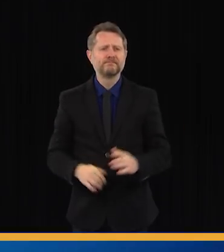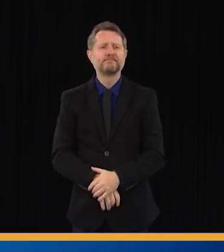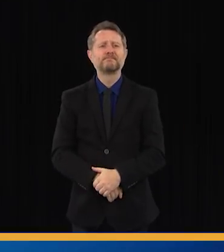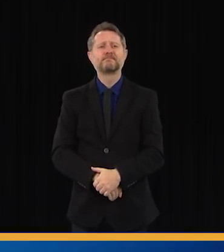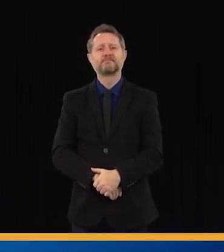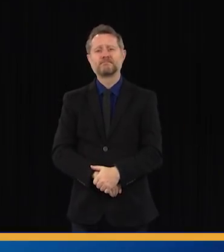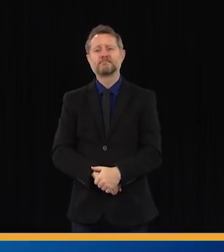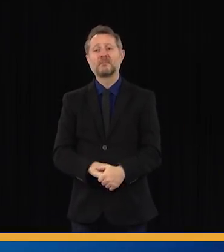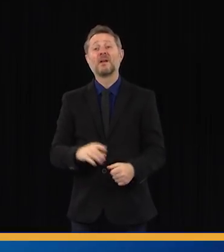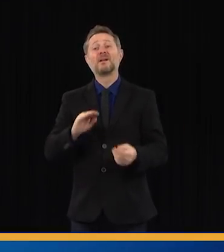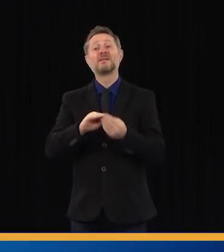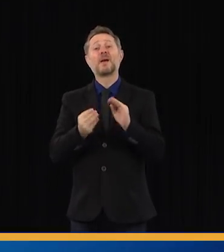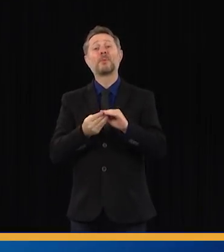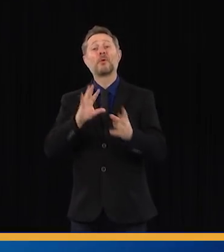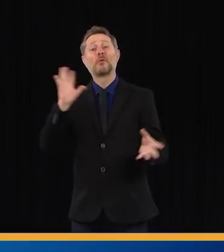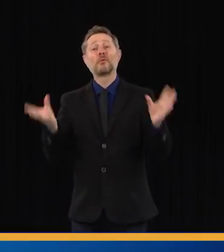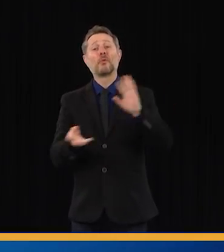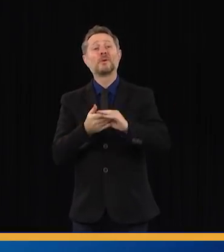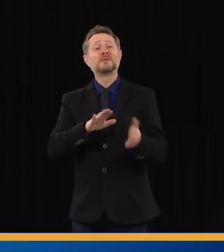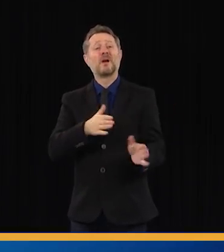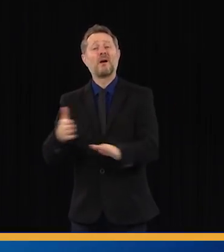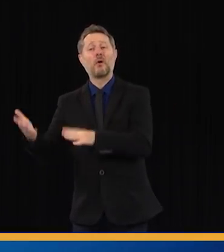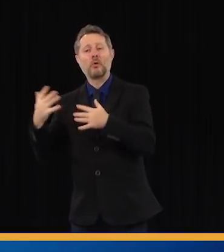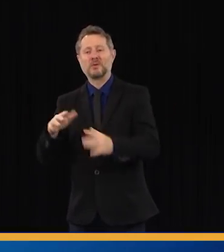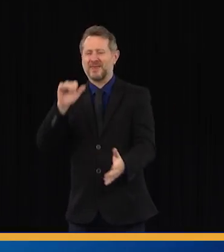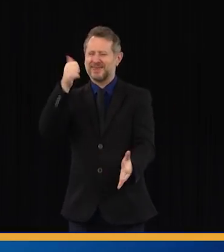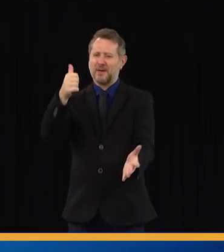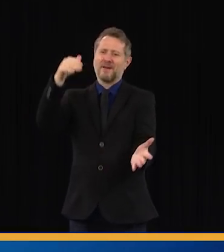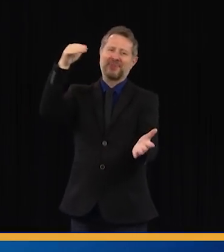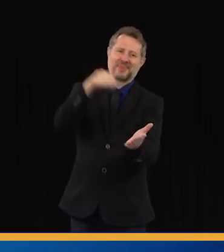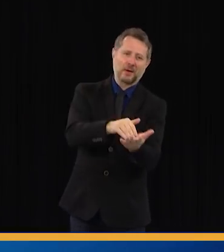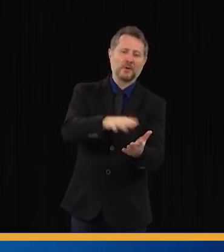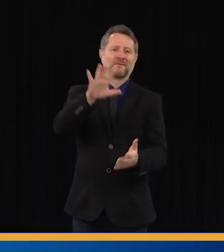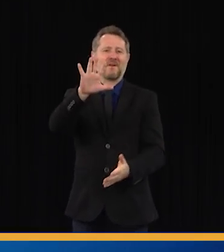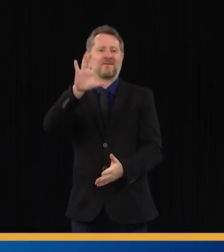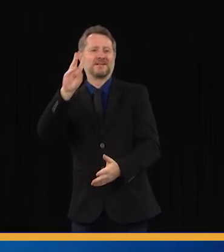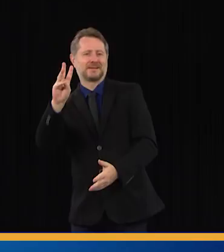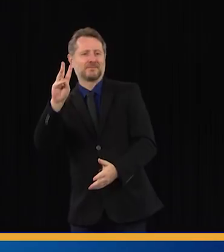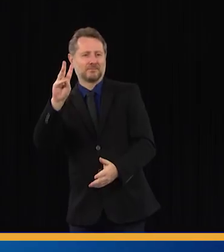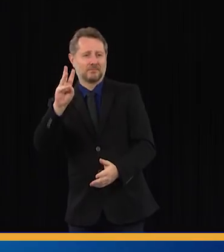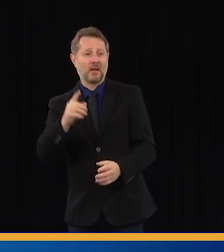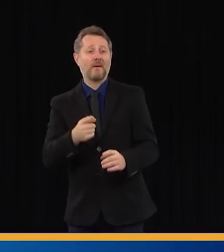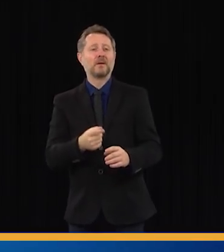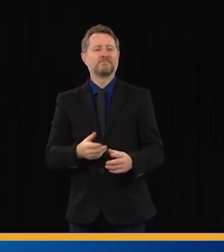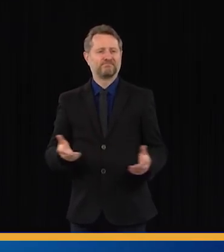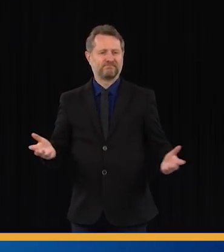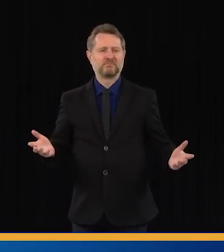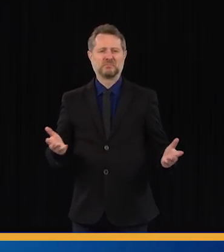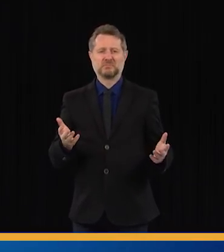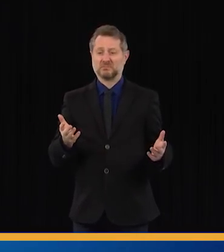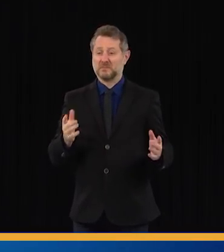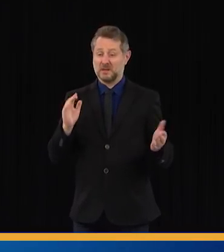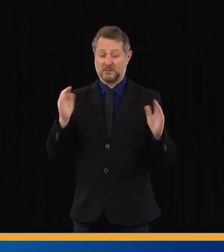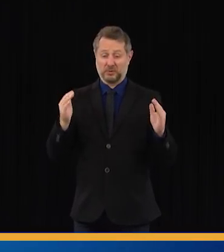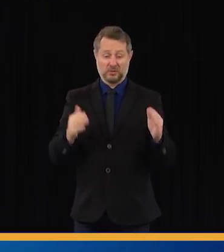That raises the death total to 10,056. Again, for perspective,